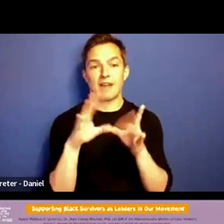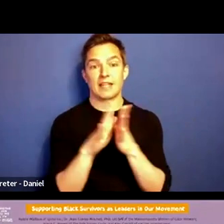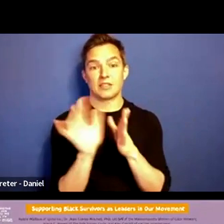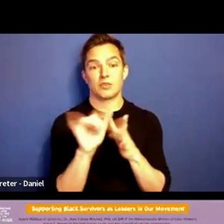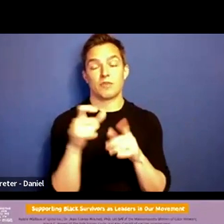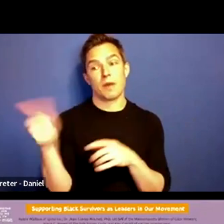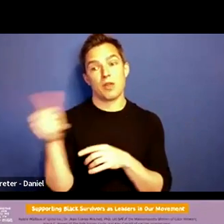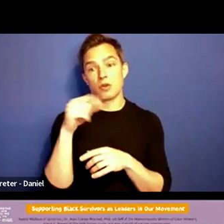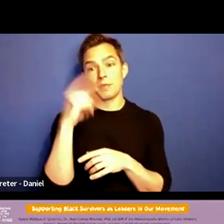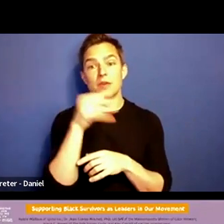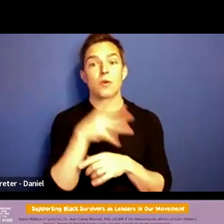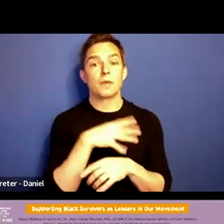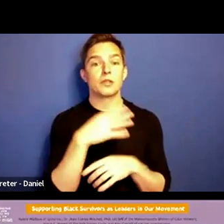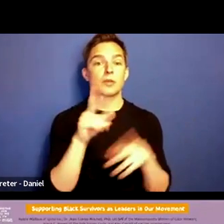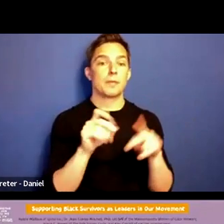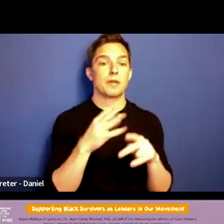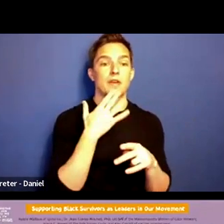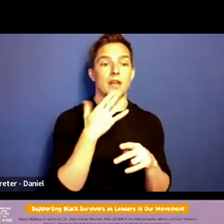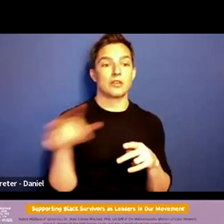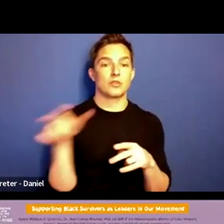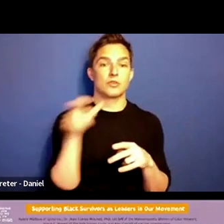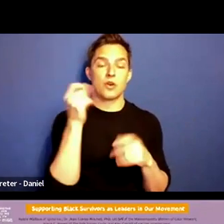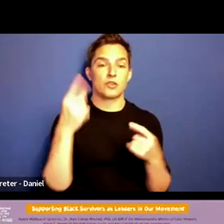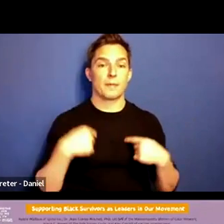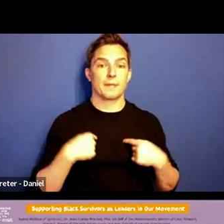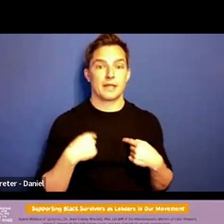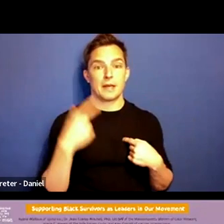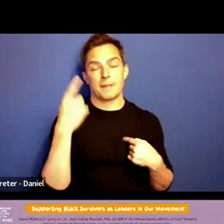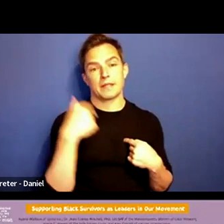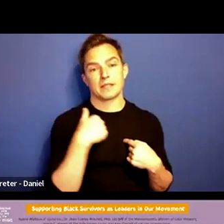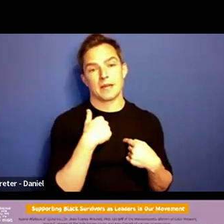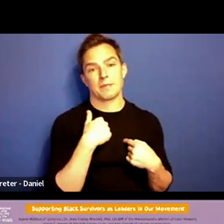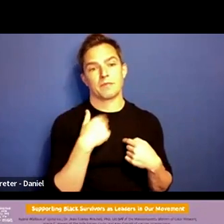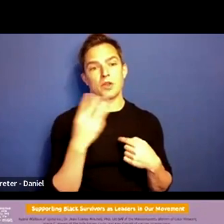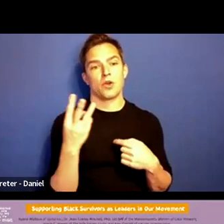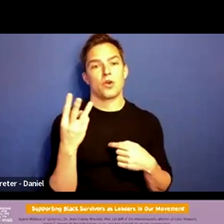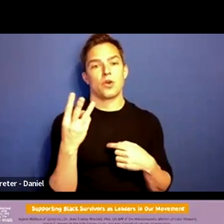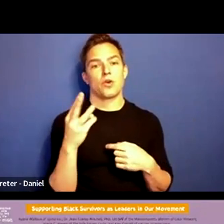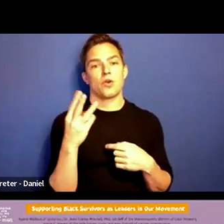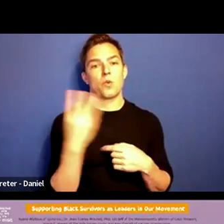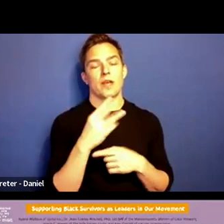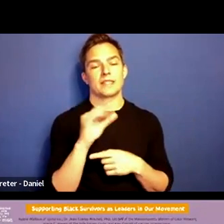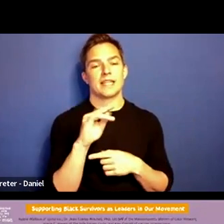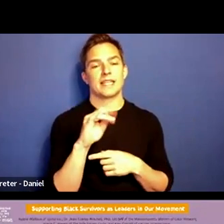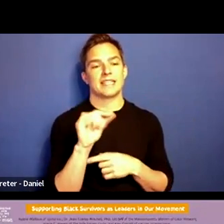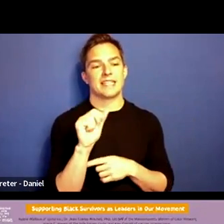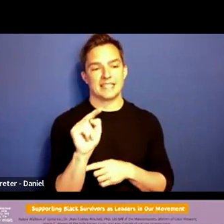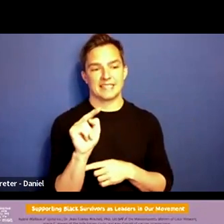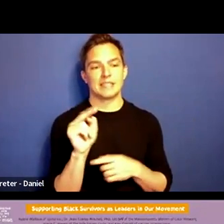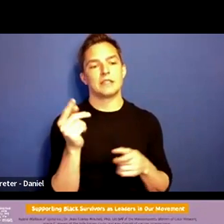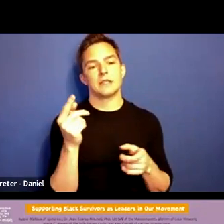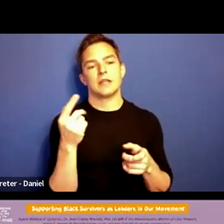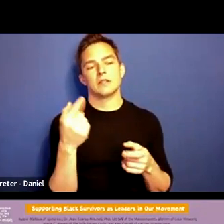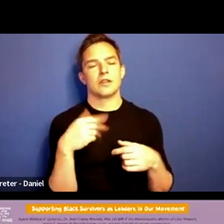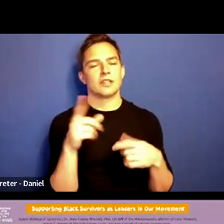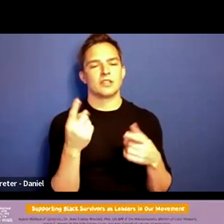Black women or people of color who just don't understand me because I'm West Indian. And it's so complicated, but I